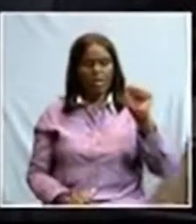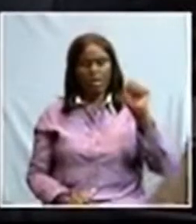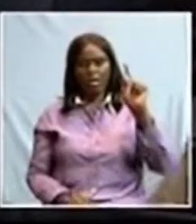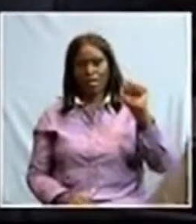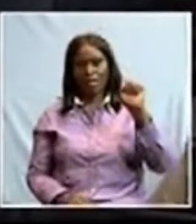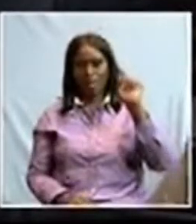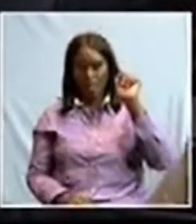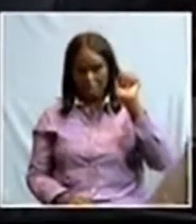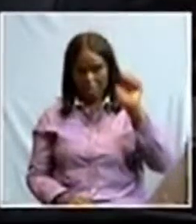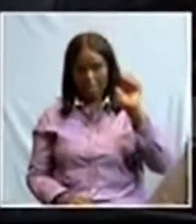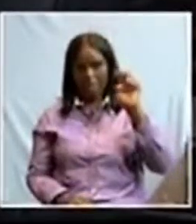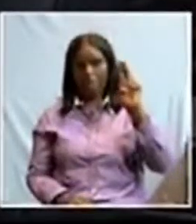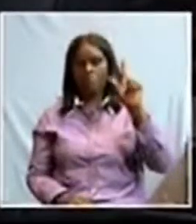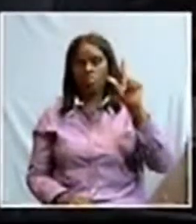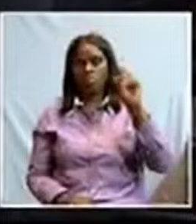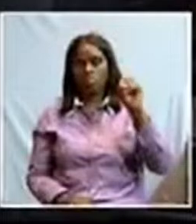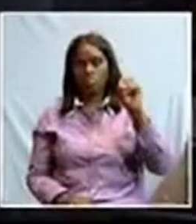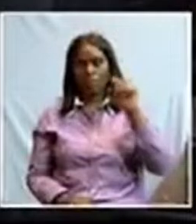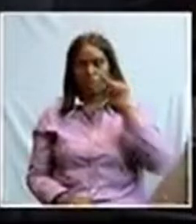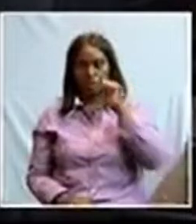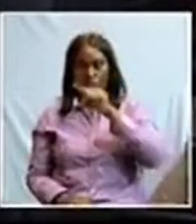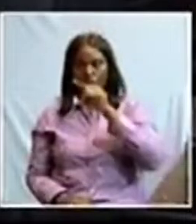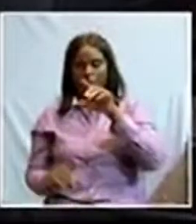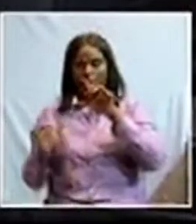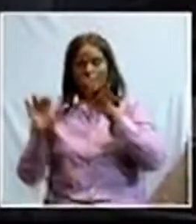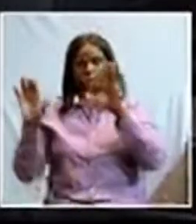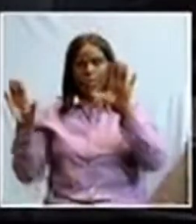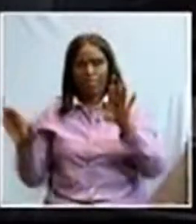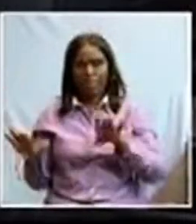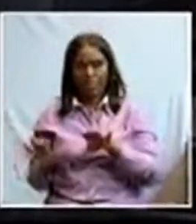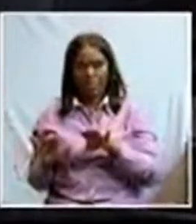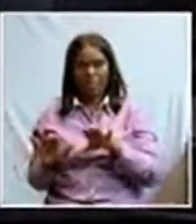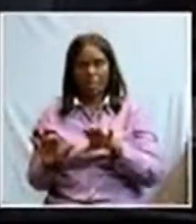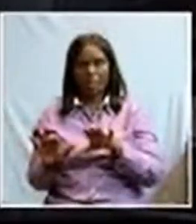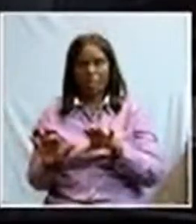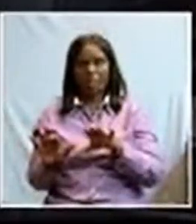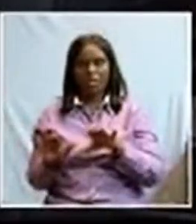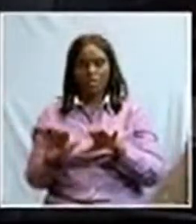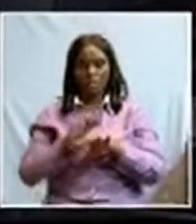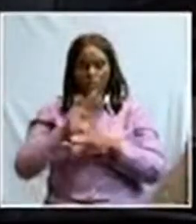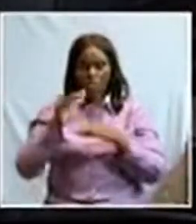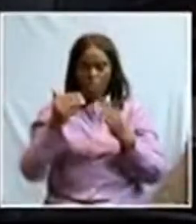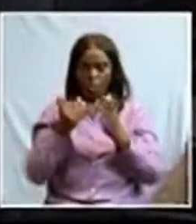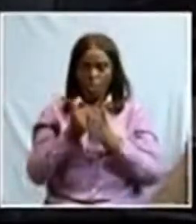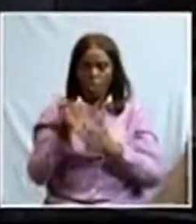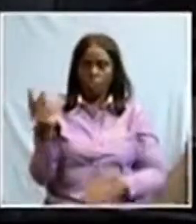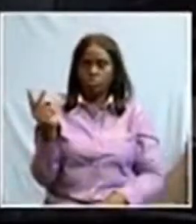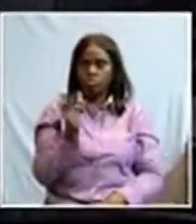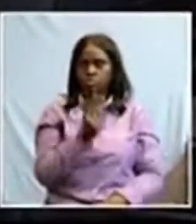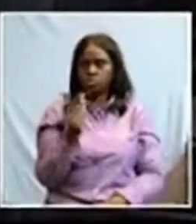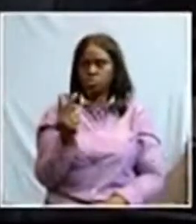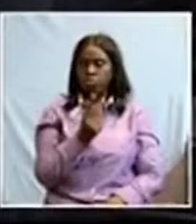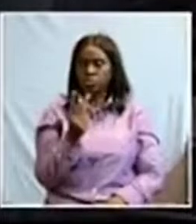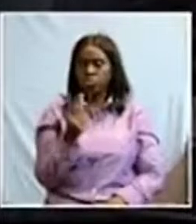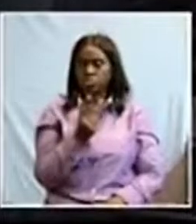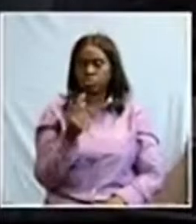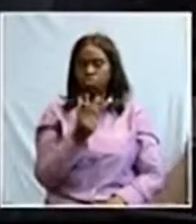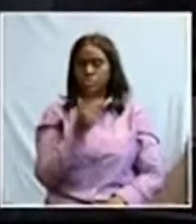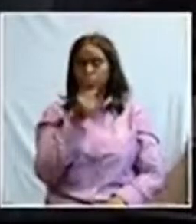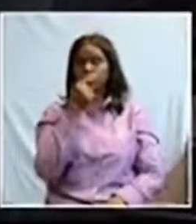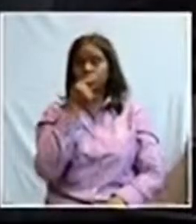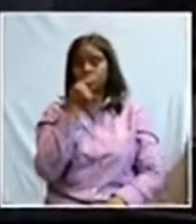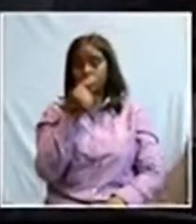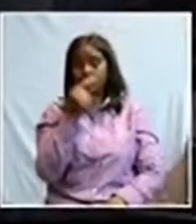blocks. This other one in the valley. On all the two, you are saying